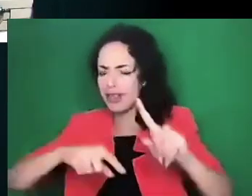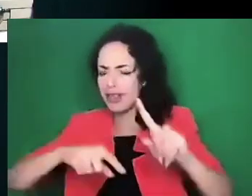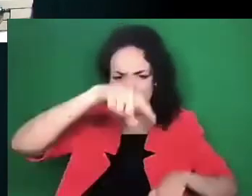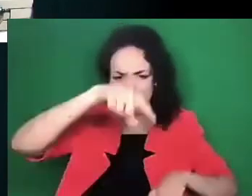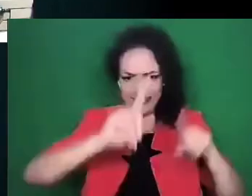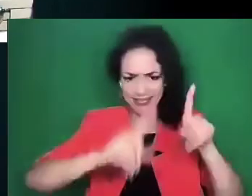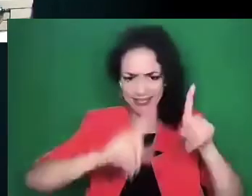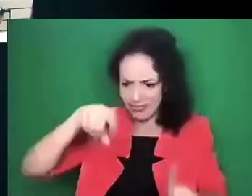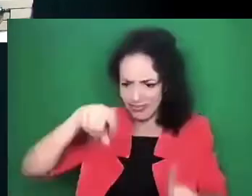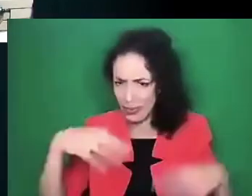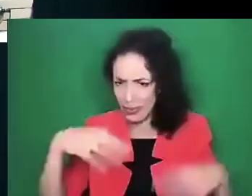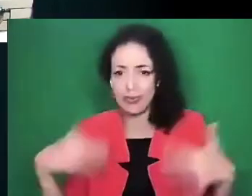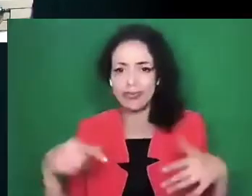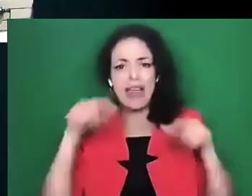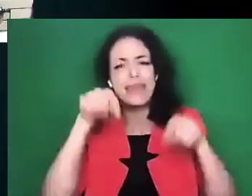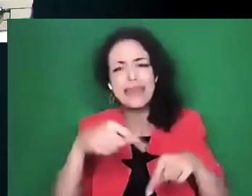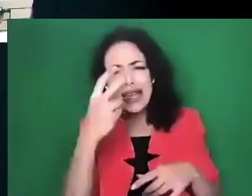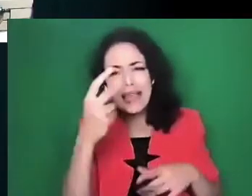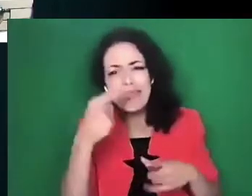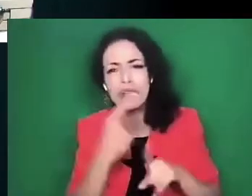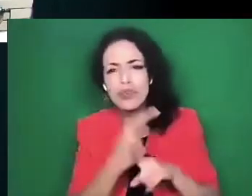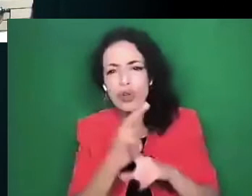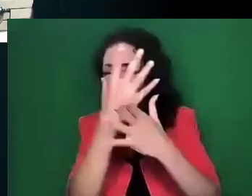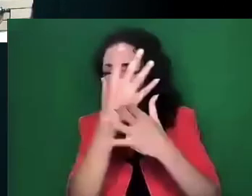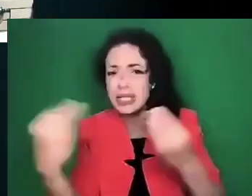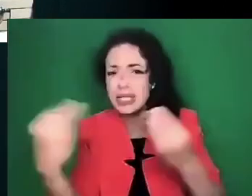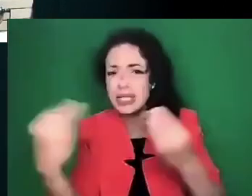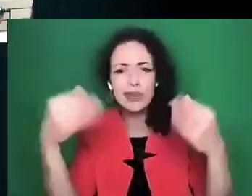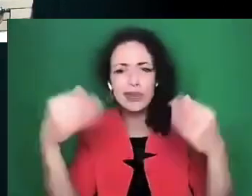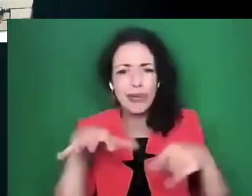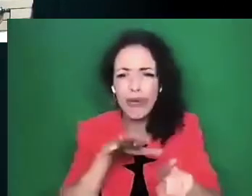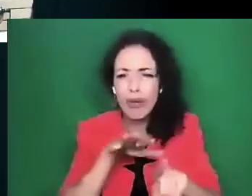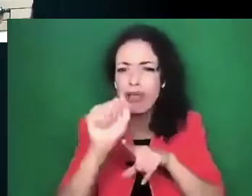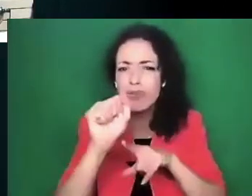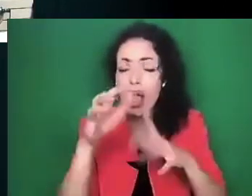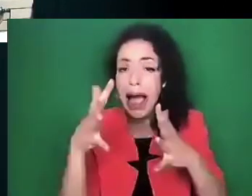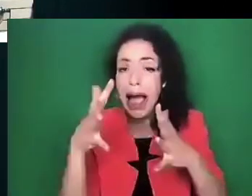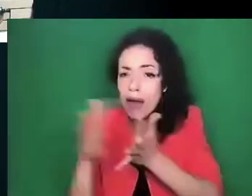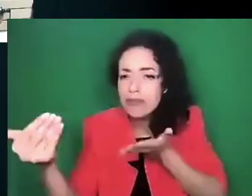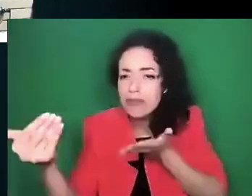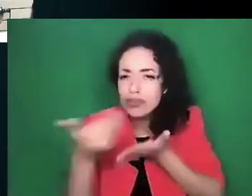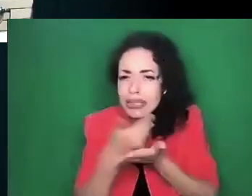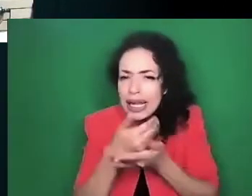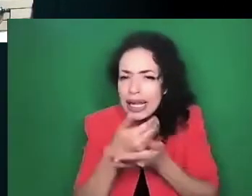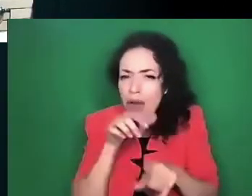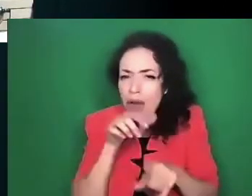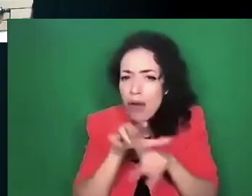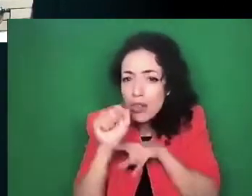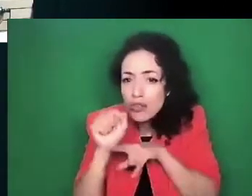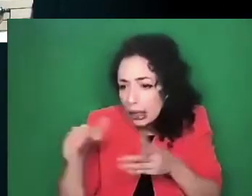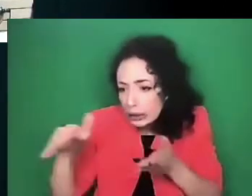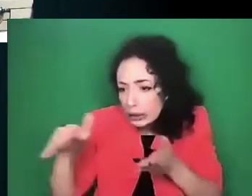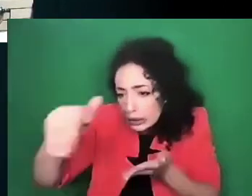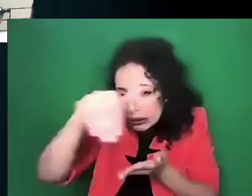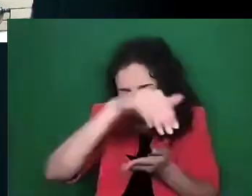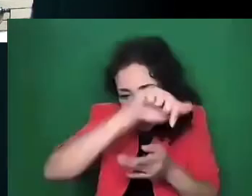against disappearance of culture and about cultural recovery. Rashad, I wanted to ask you first about the